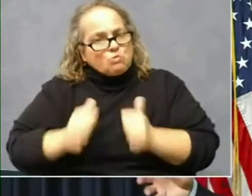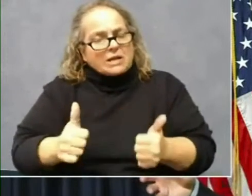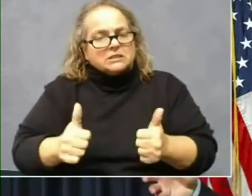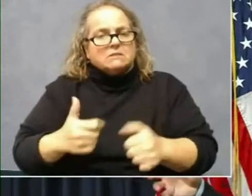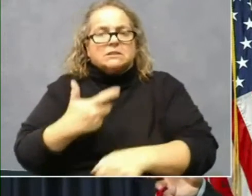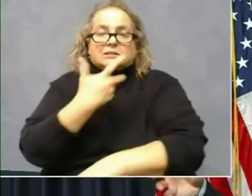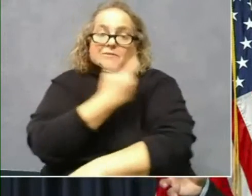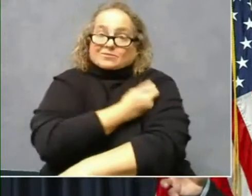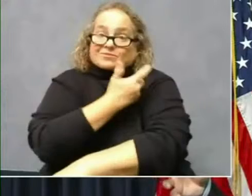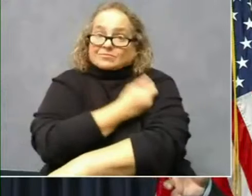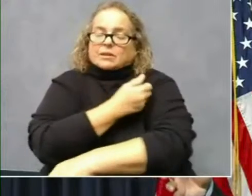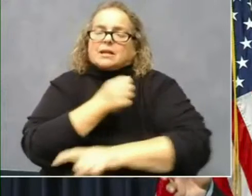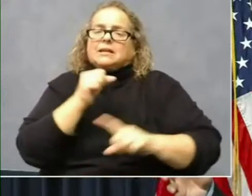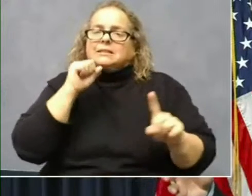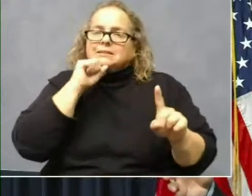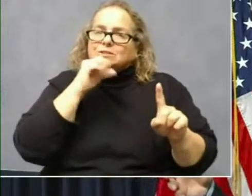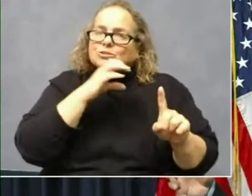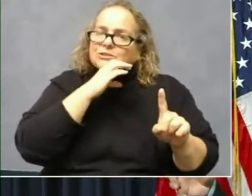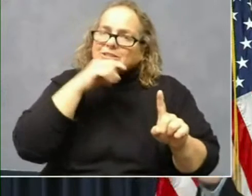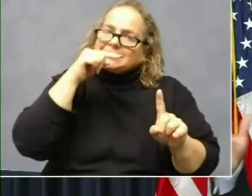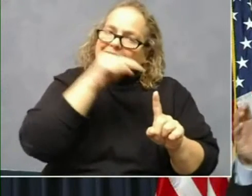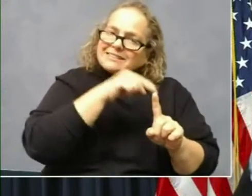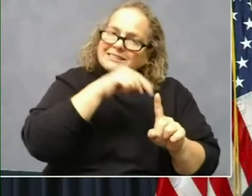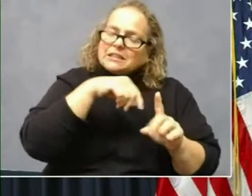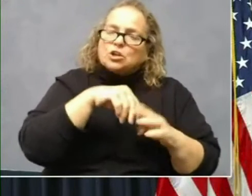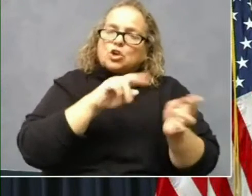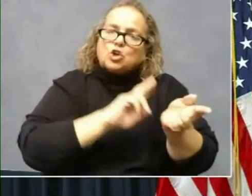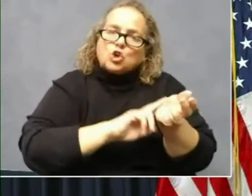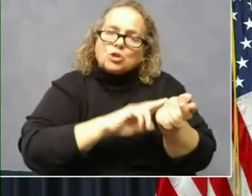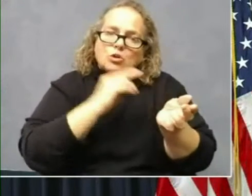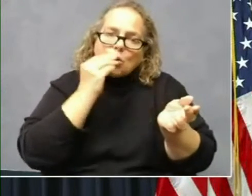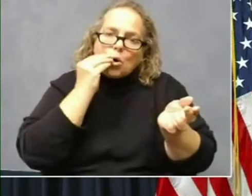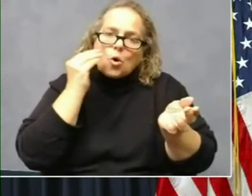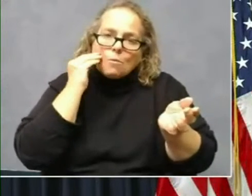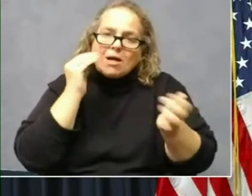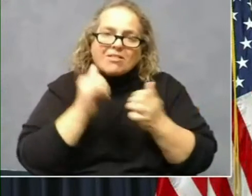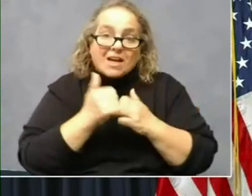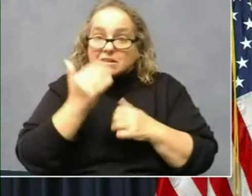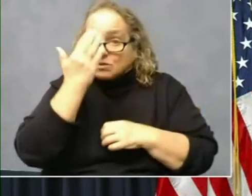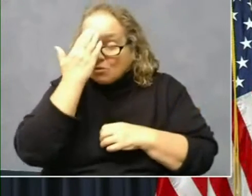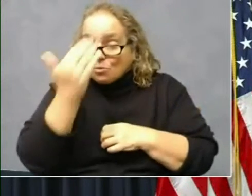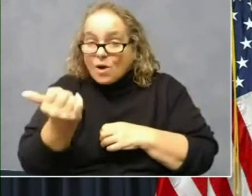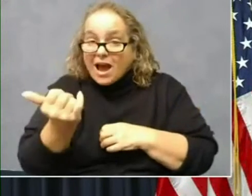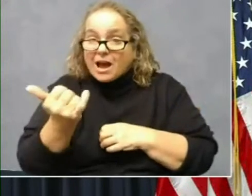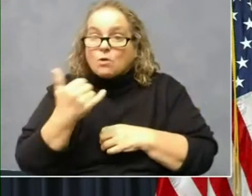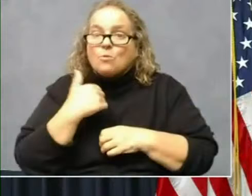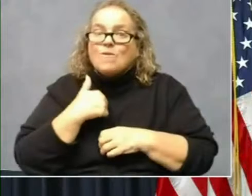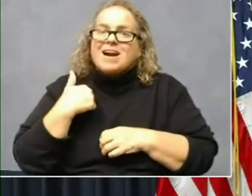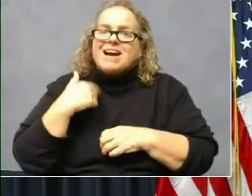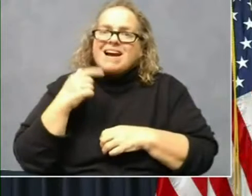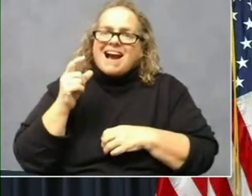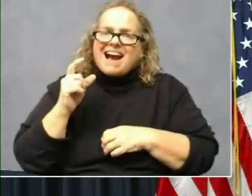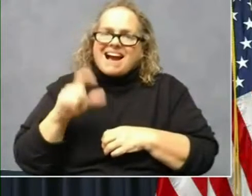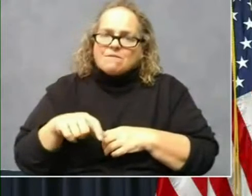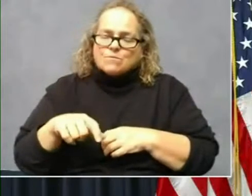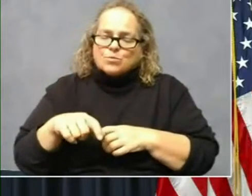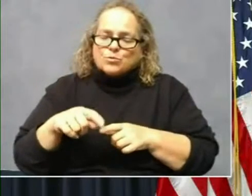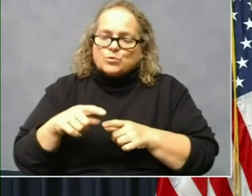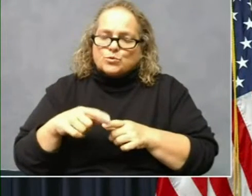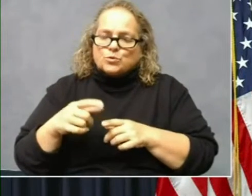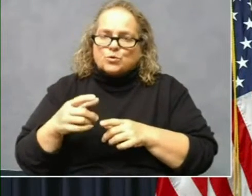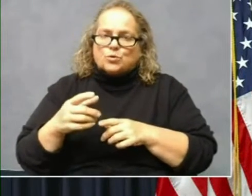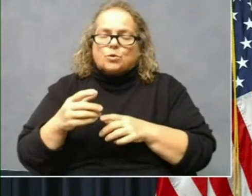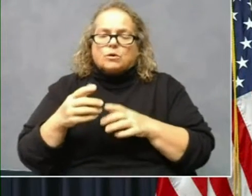as possible that population. And that's why we have to engage that program with Walgreens